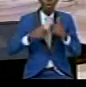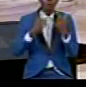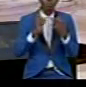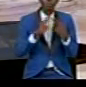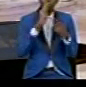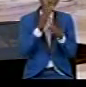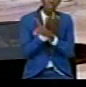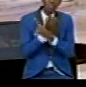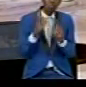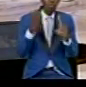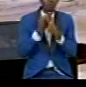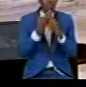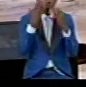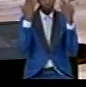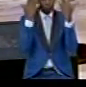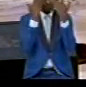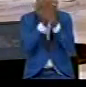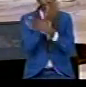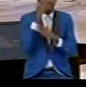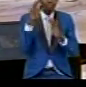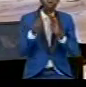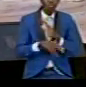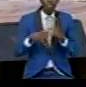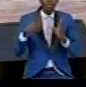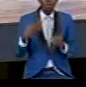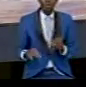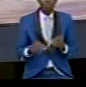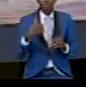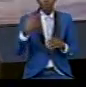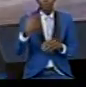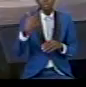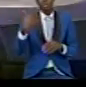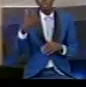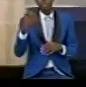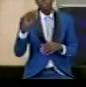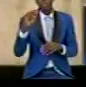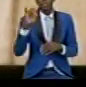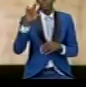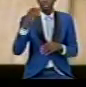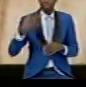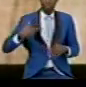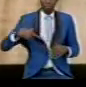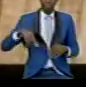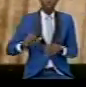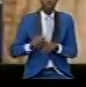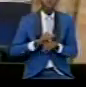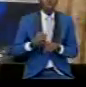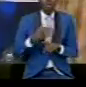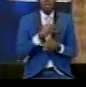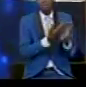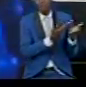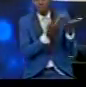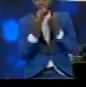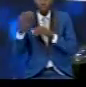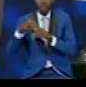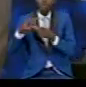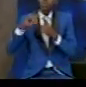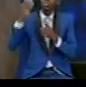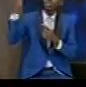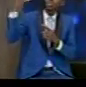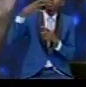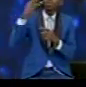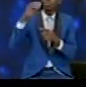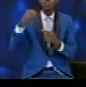the darkness of Gentile religion and to be brought into the light of the gospel of the grace